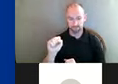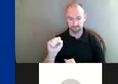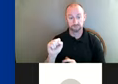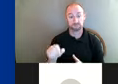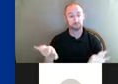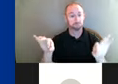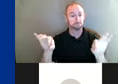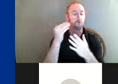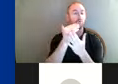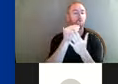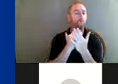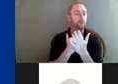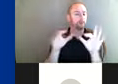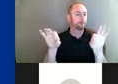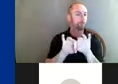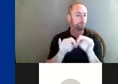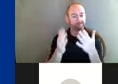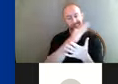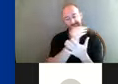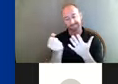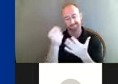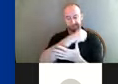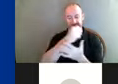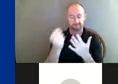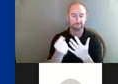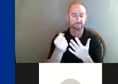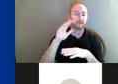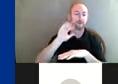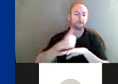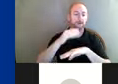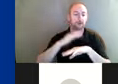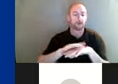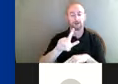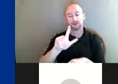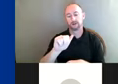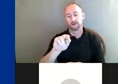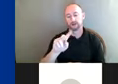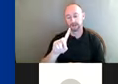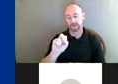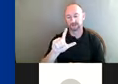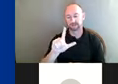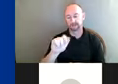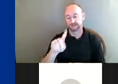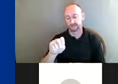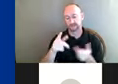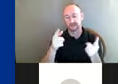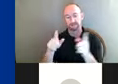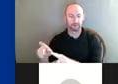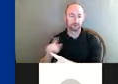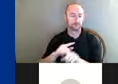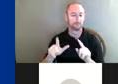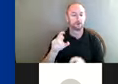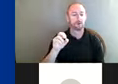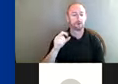importance regarding influence on landslide occurrence, but the logistic regression indicates which